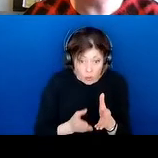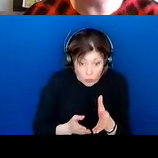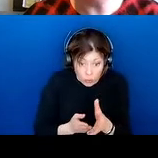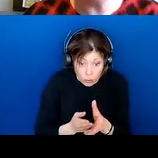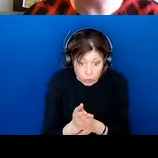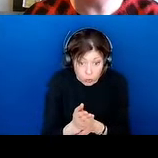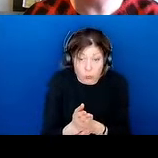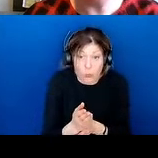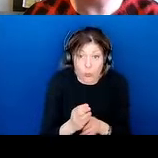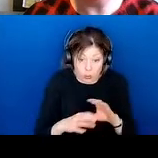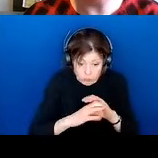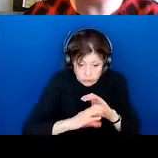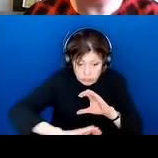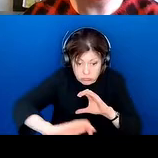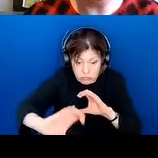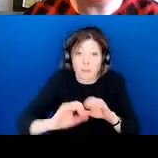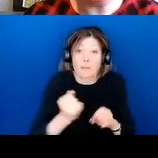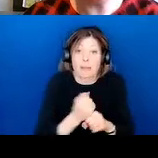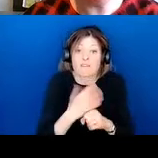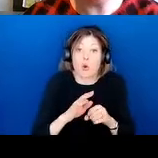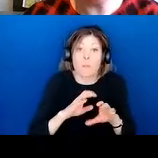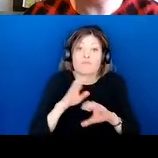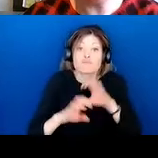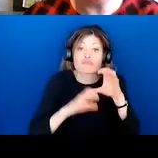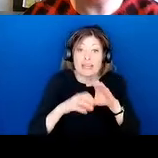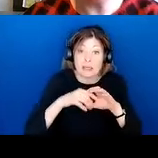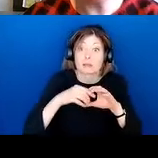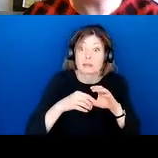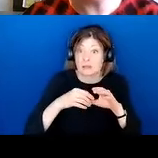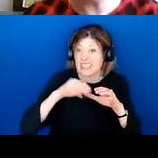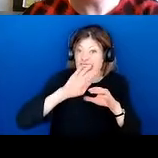in the hillside to emerge at the cascade.